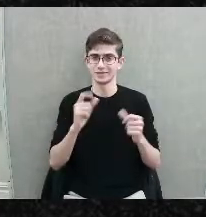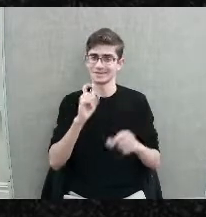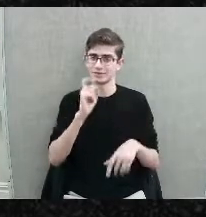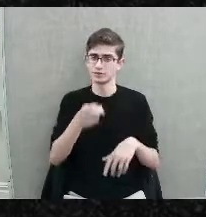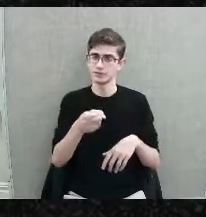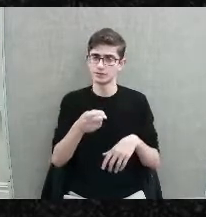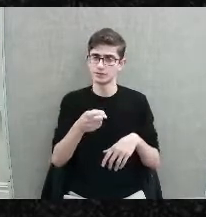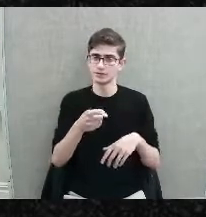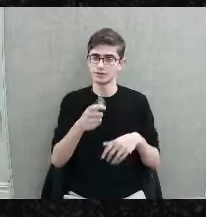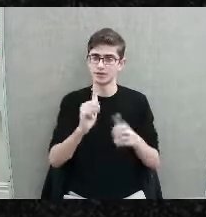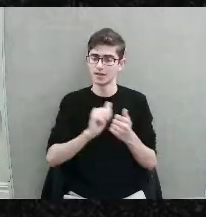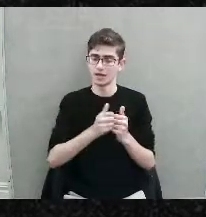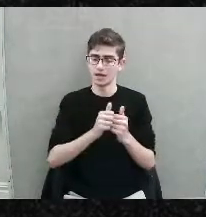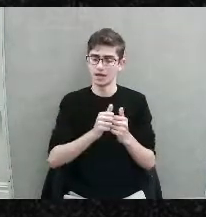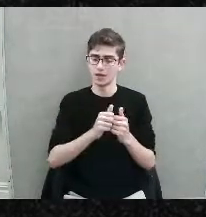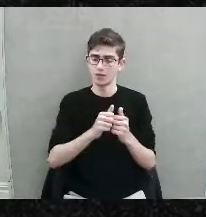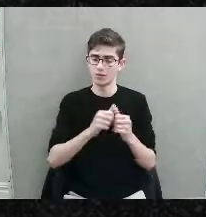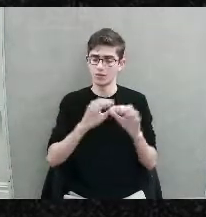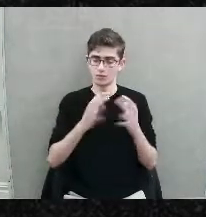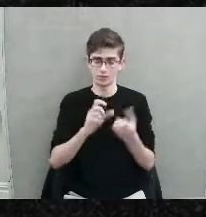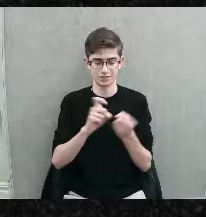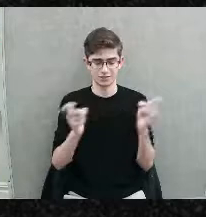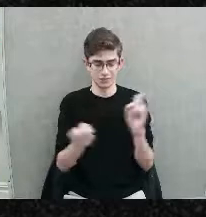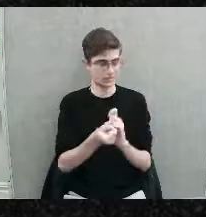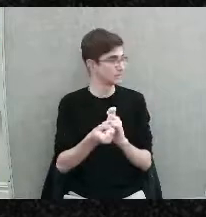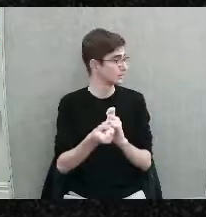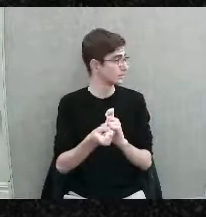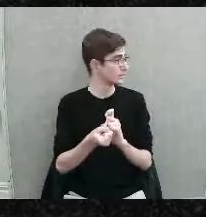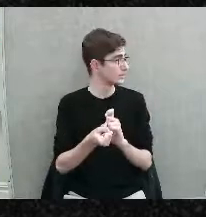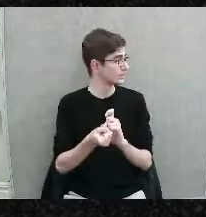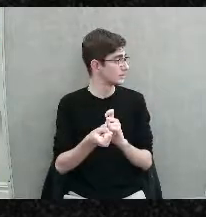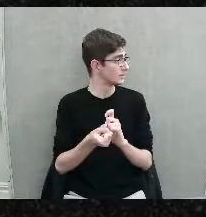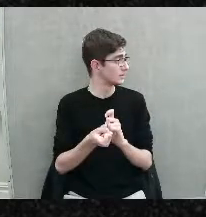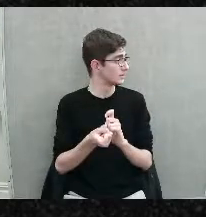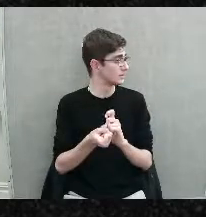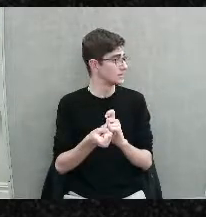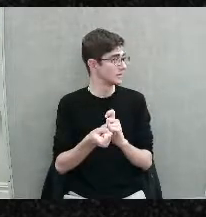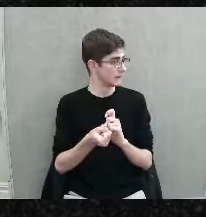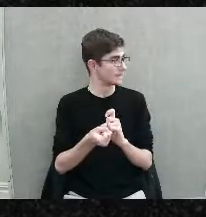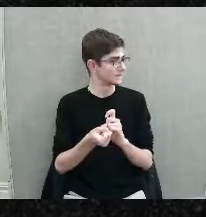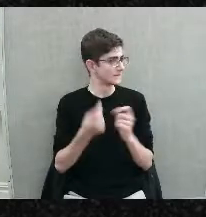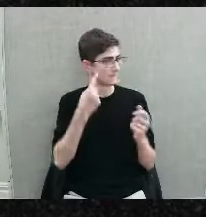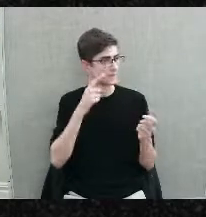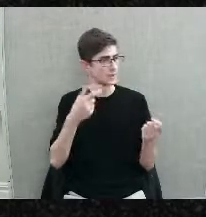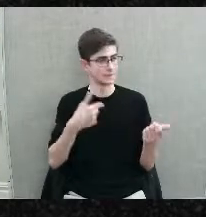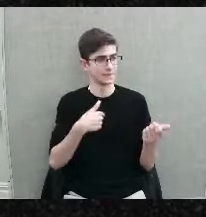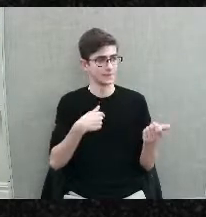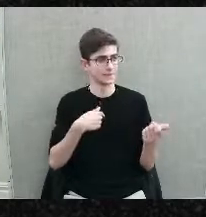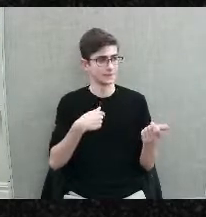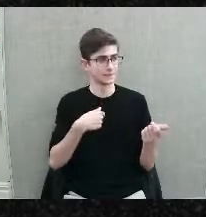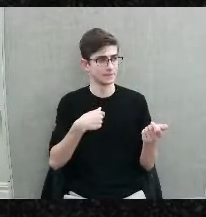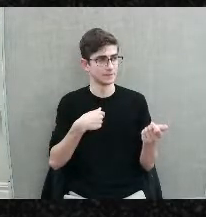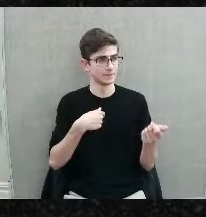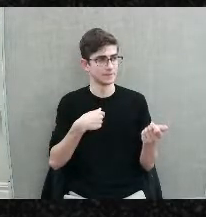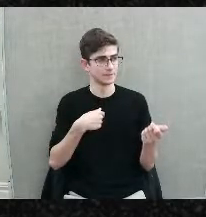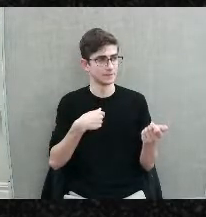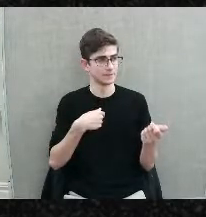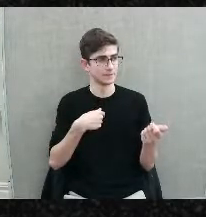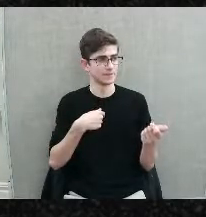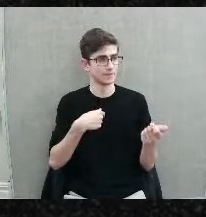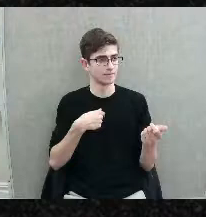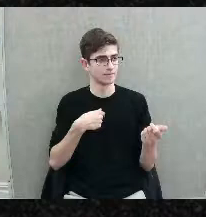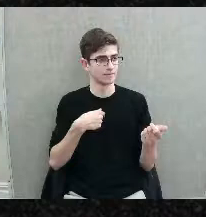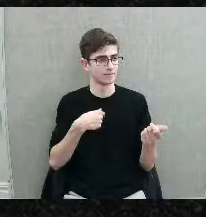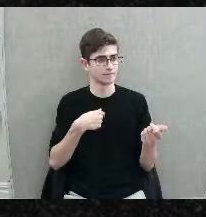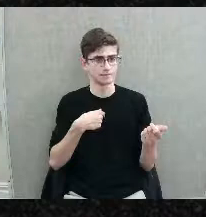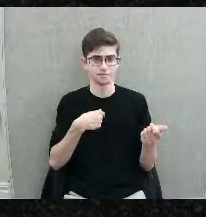fundamental transformation. And now I want to give a shout out to, I also, this crystallized for me over the summer. I spent the summer at an NIH summer